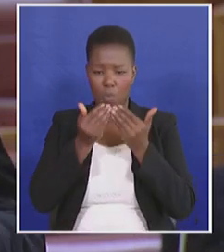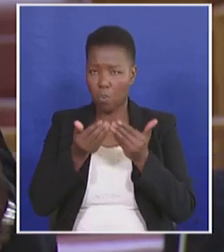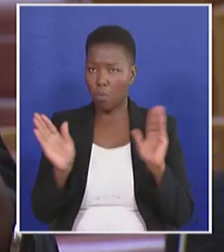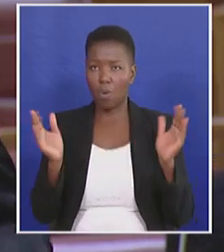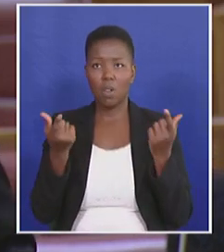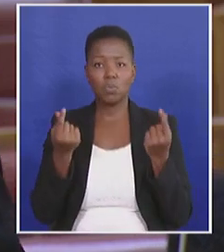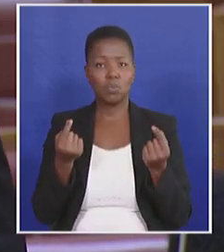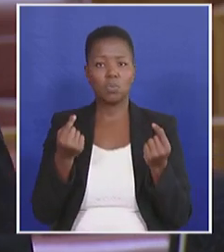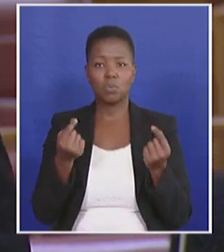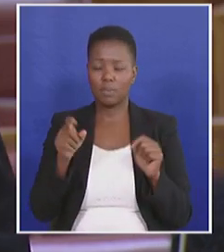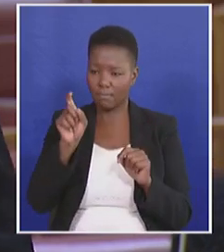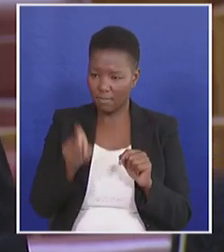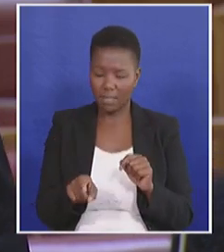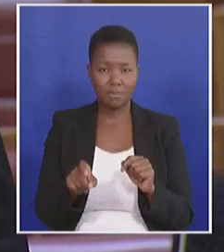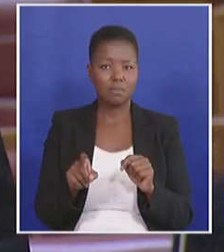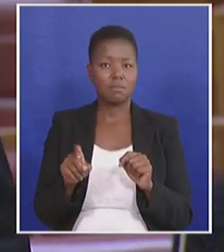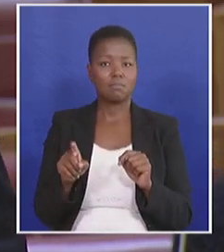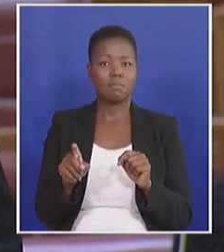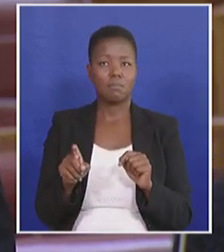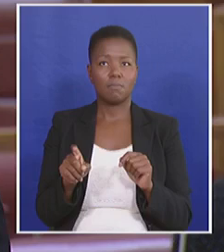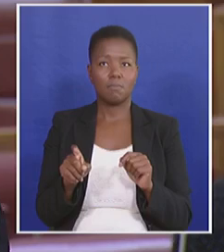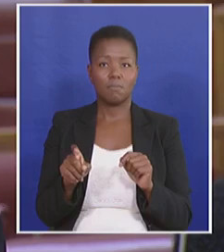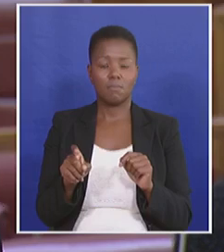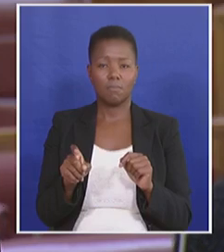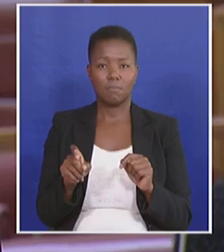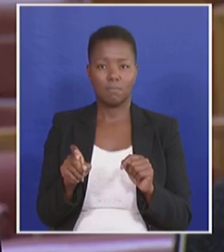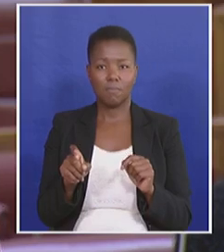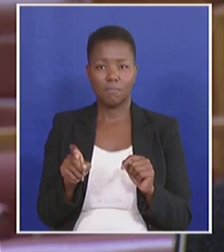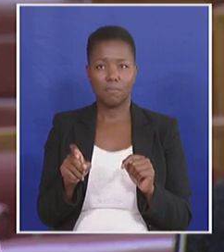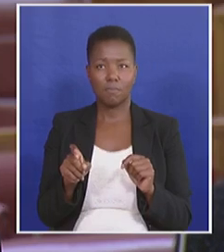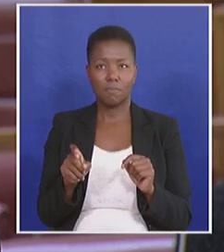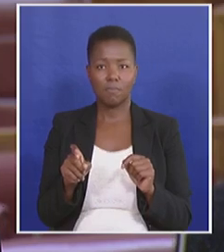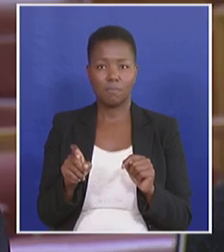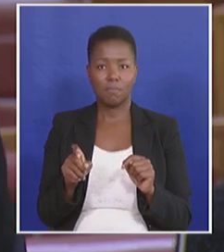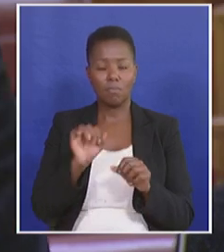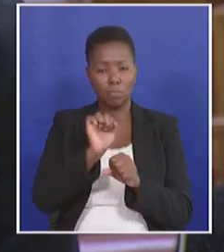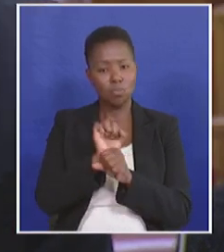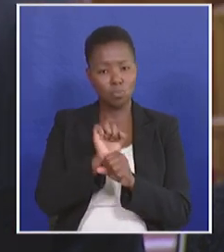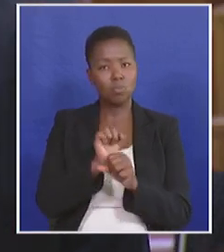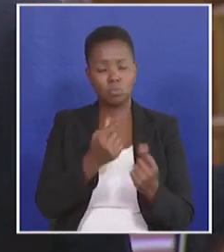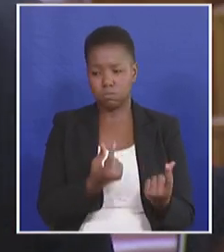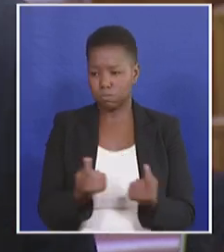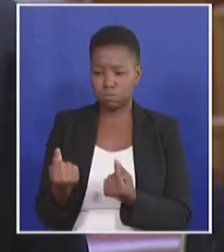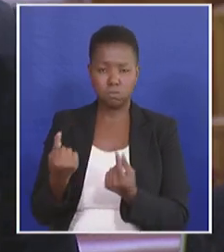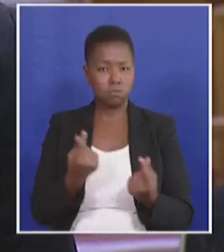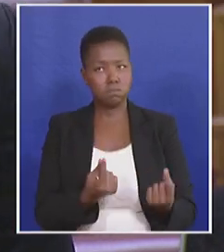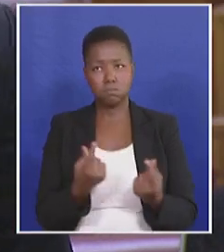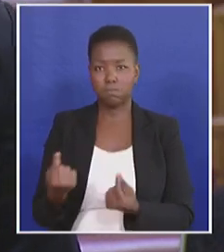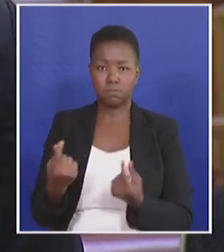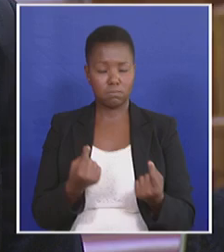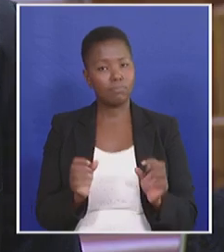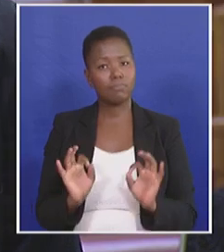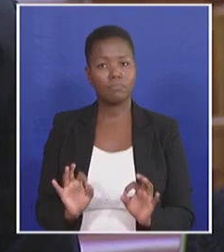also fitness to be capable of executing the duty at